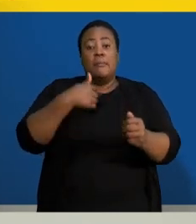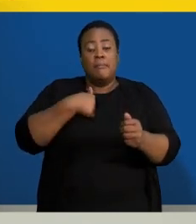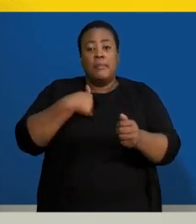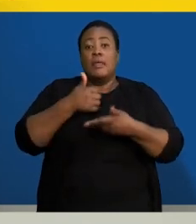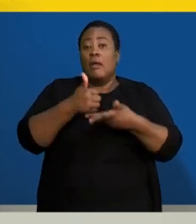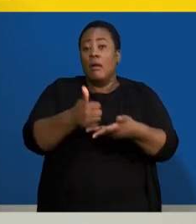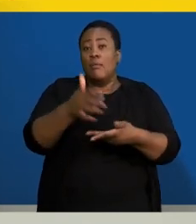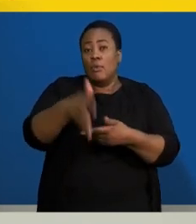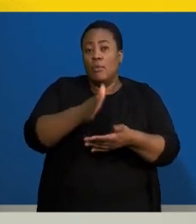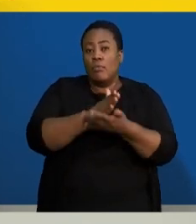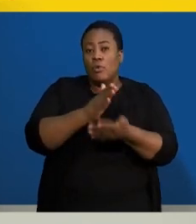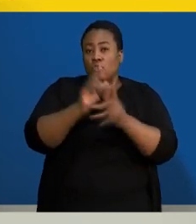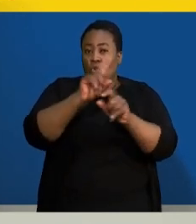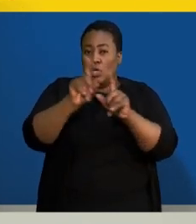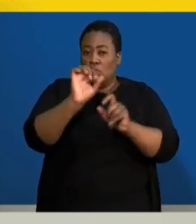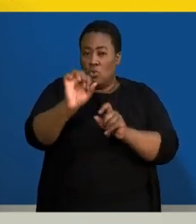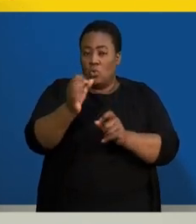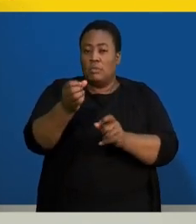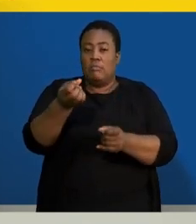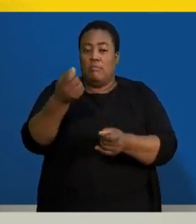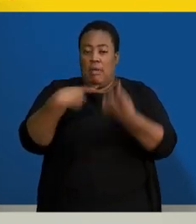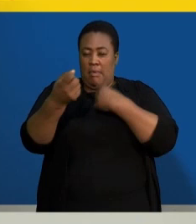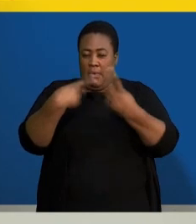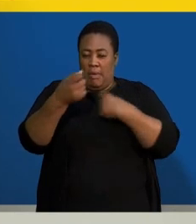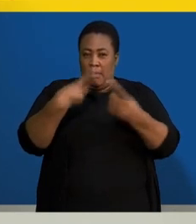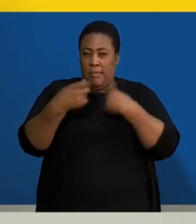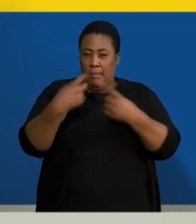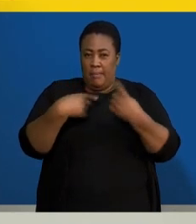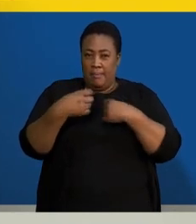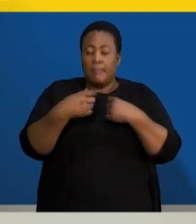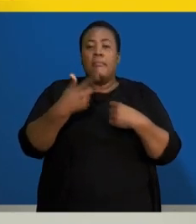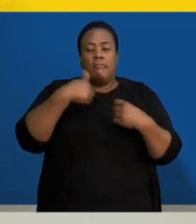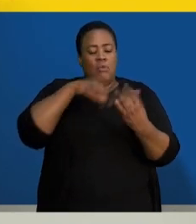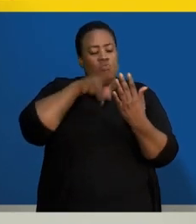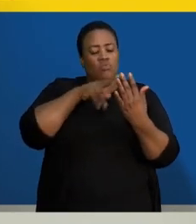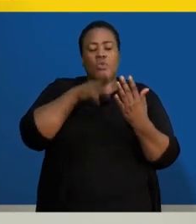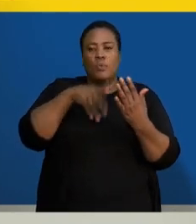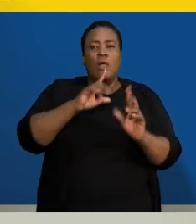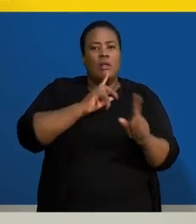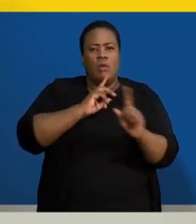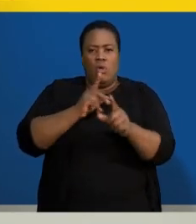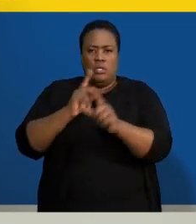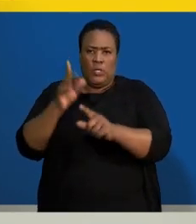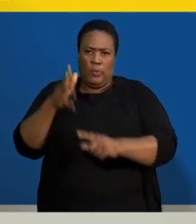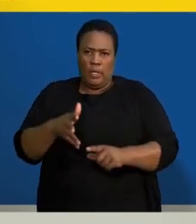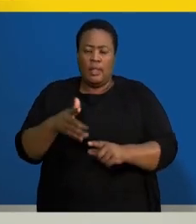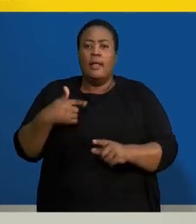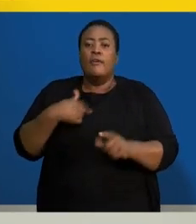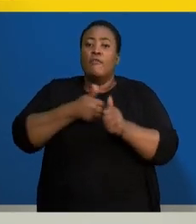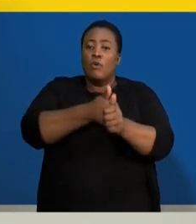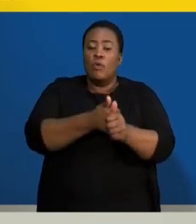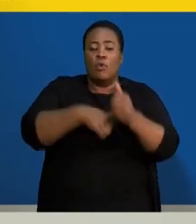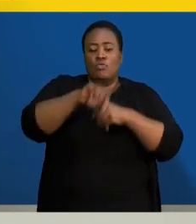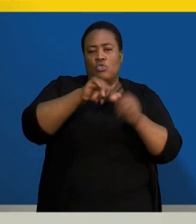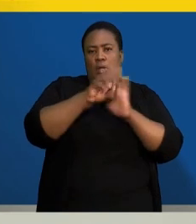get all of your questions through to us. All you need to do is follow us on social media, Was a Matrix, and hit us up on